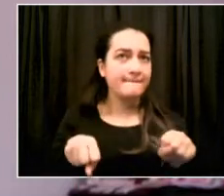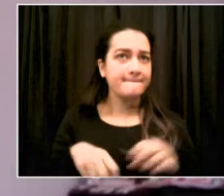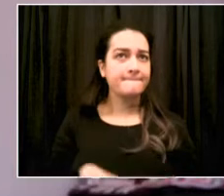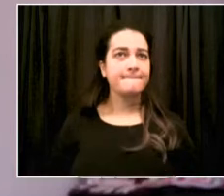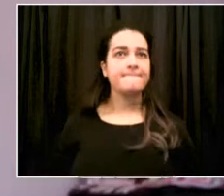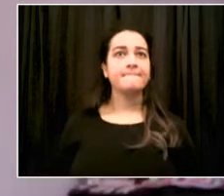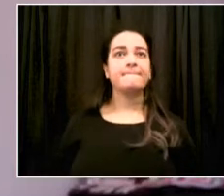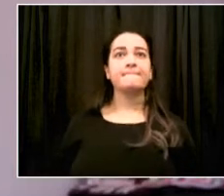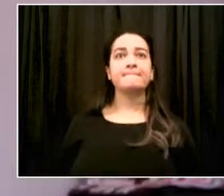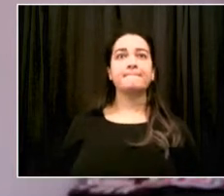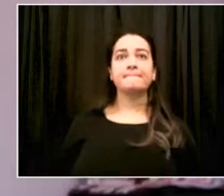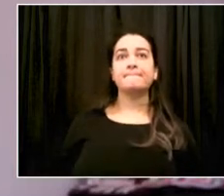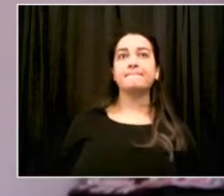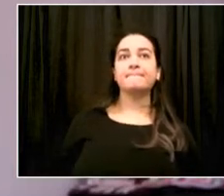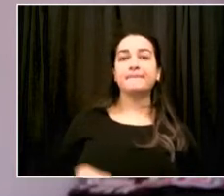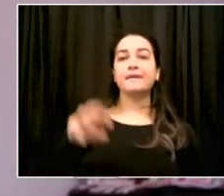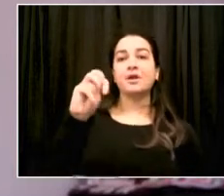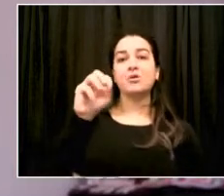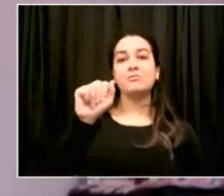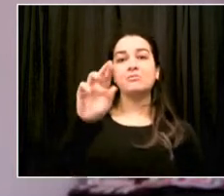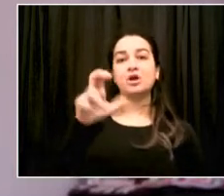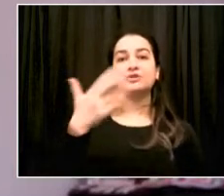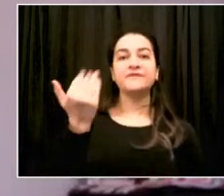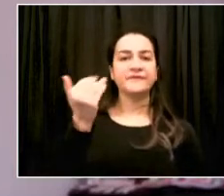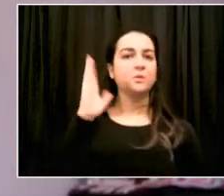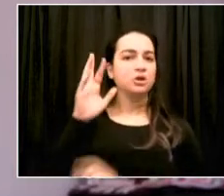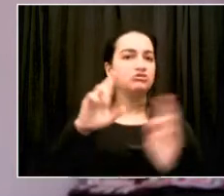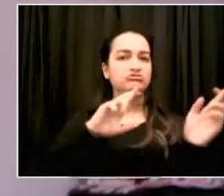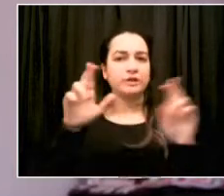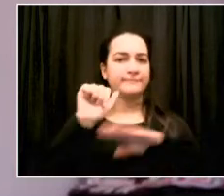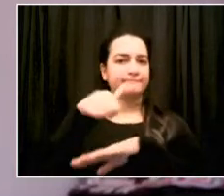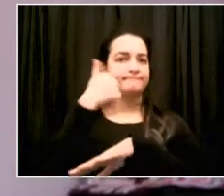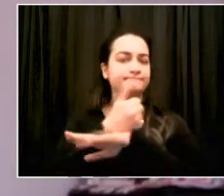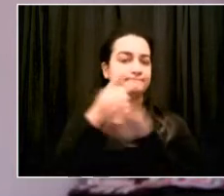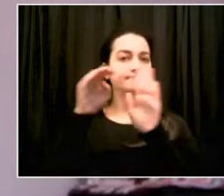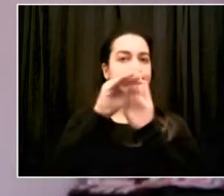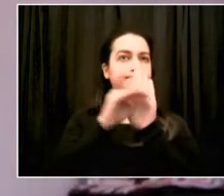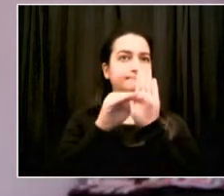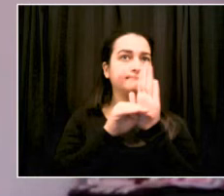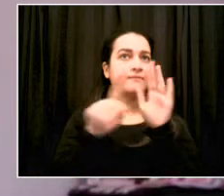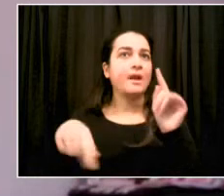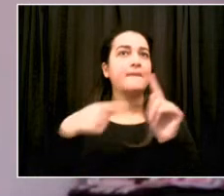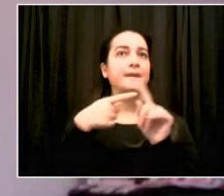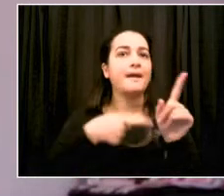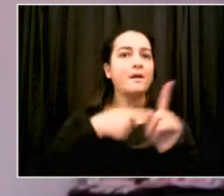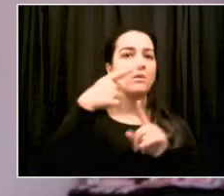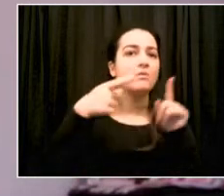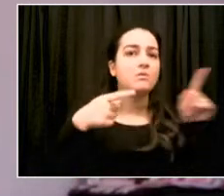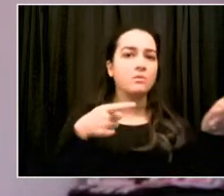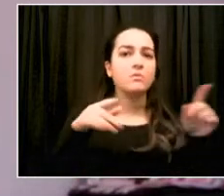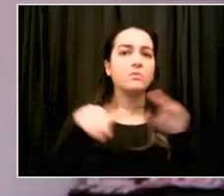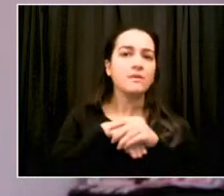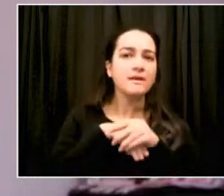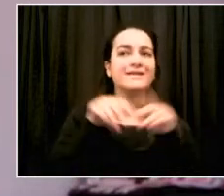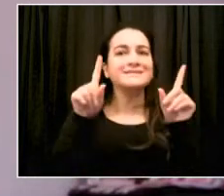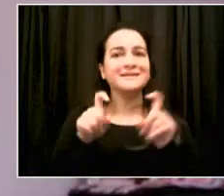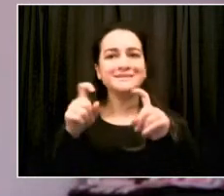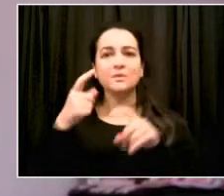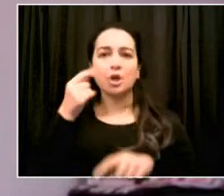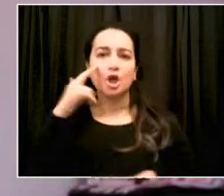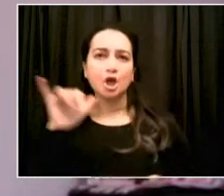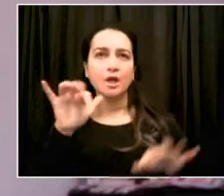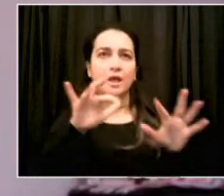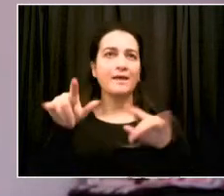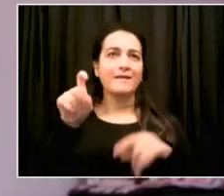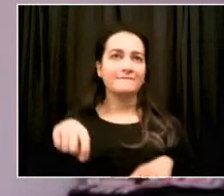attendees, and the actual event would have to be 50% capacity, up to 150 people. I would